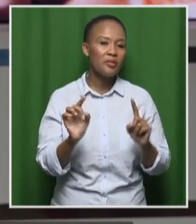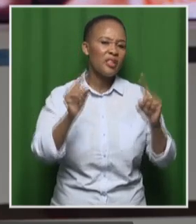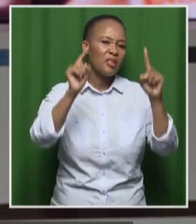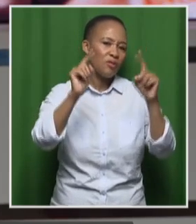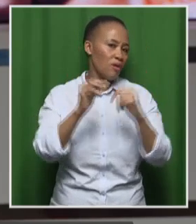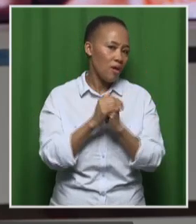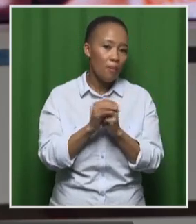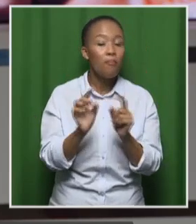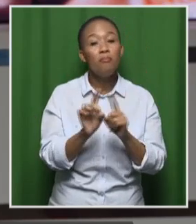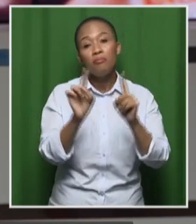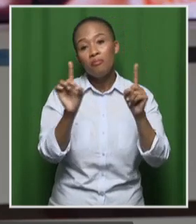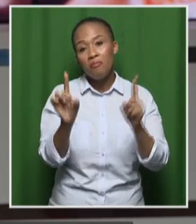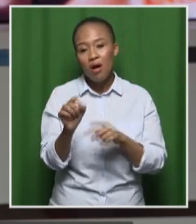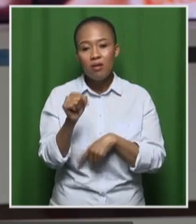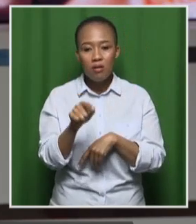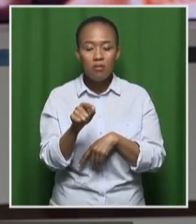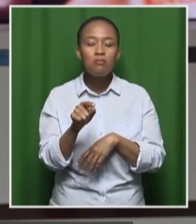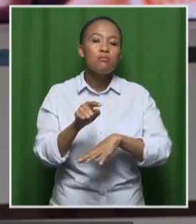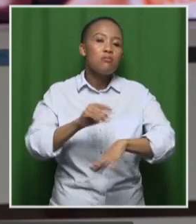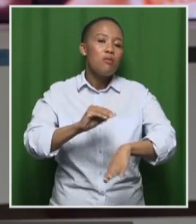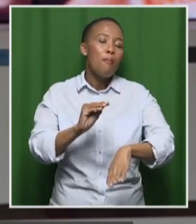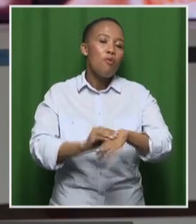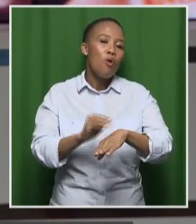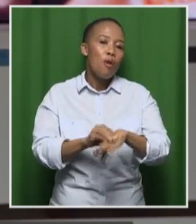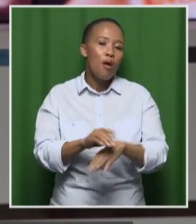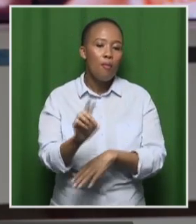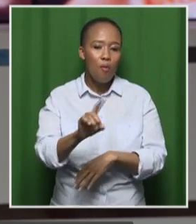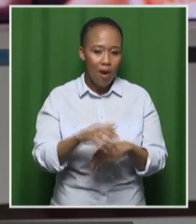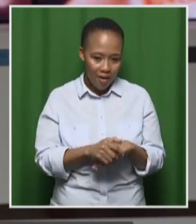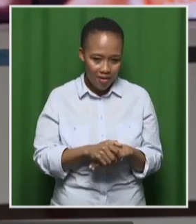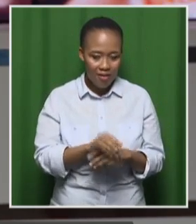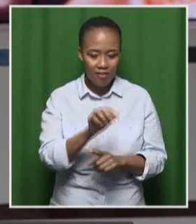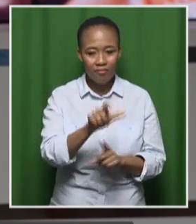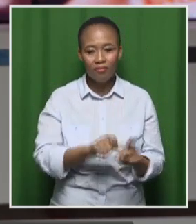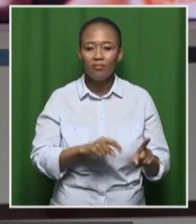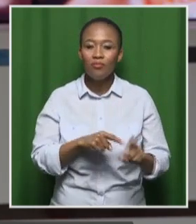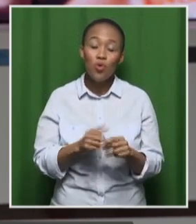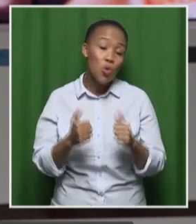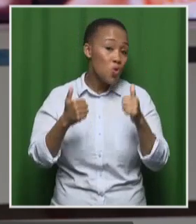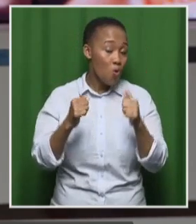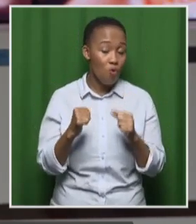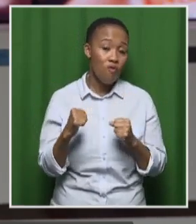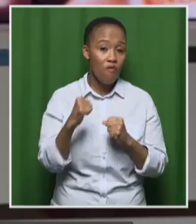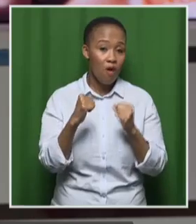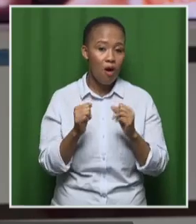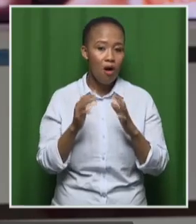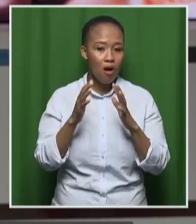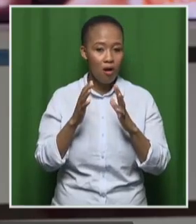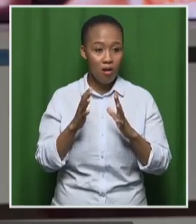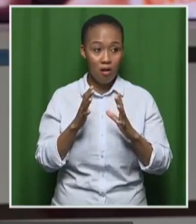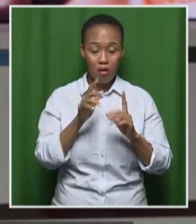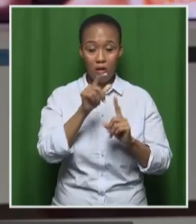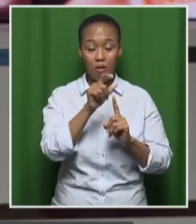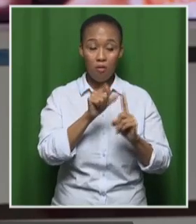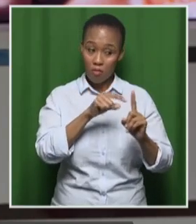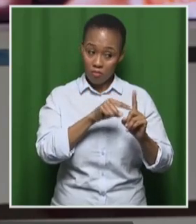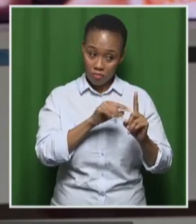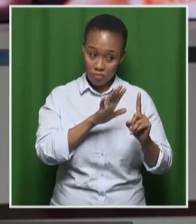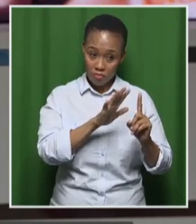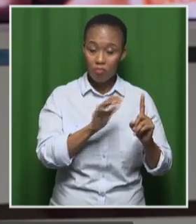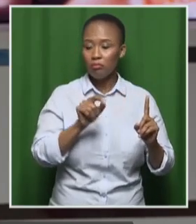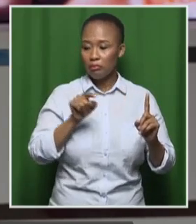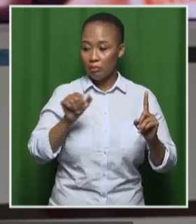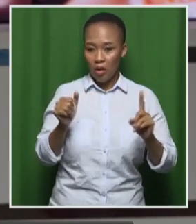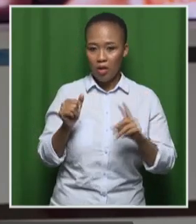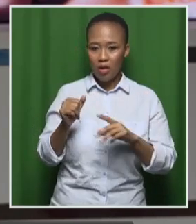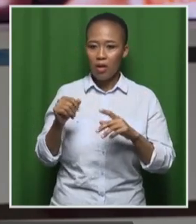foot. The problem is that Curiel's a very good fighter. He started trapping Sivenathi's foot. So instead of us trying to turn around, he